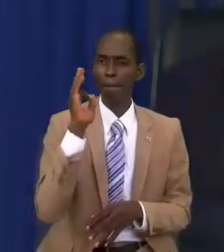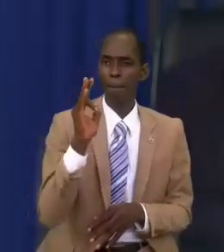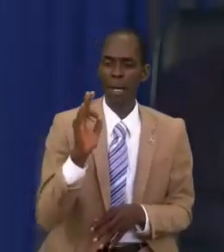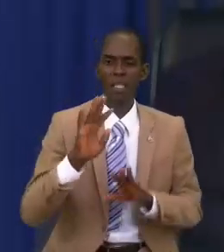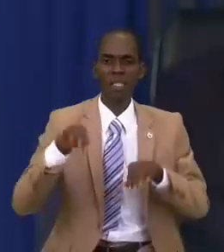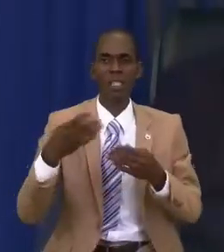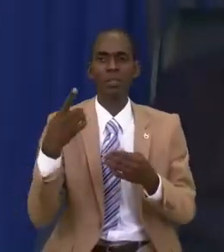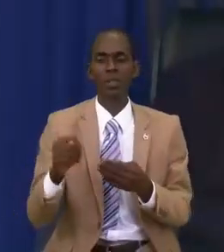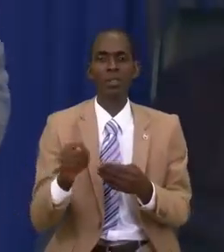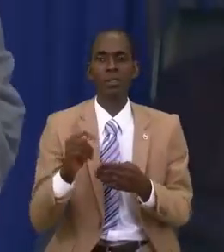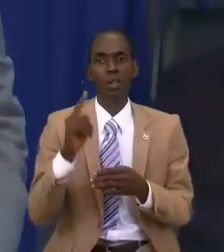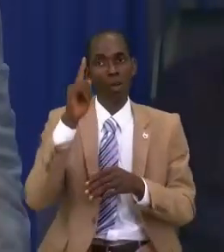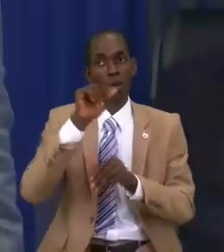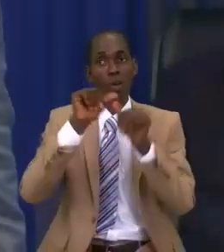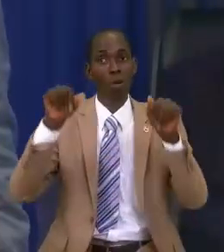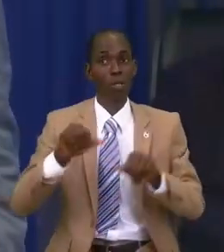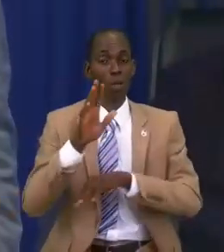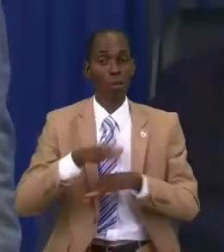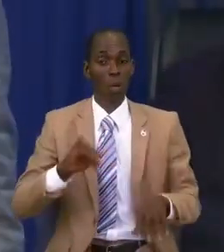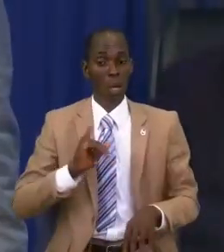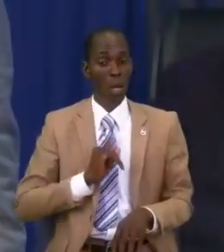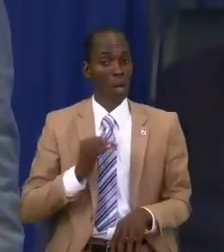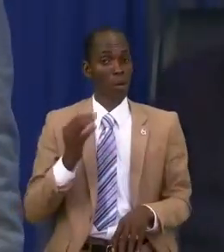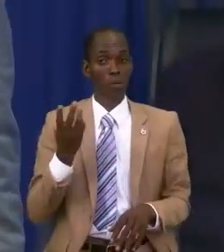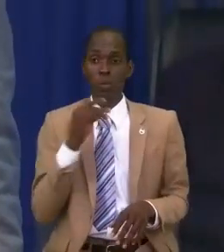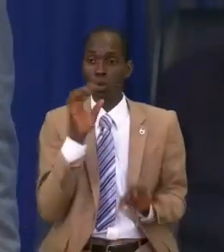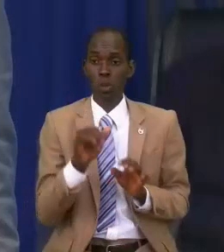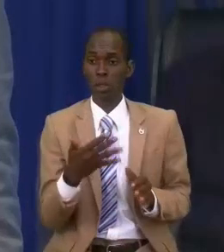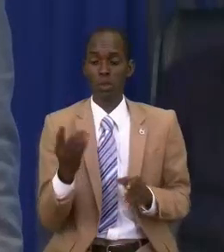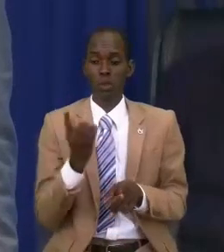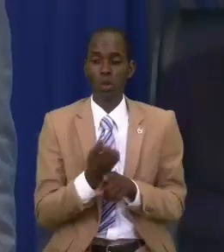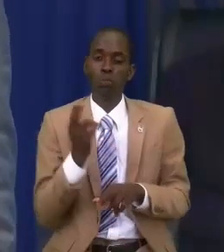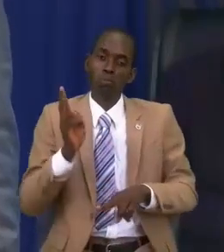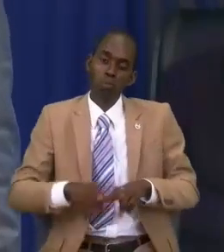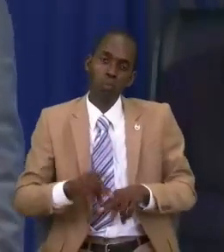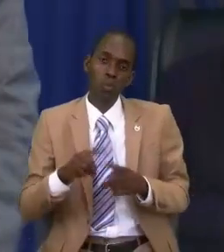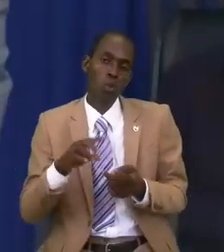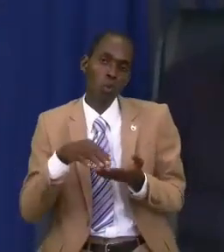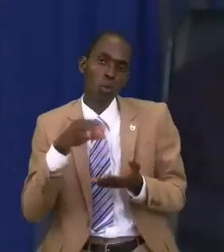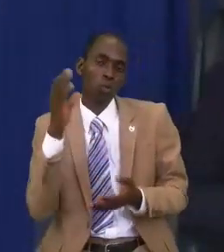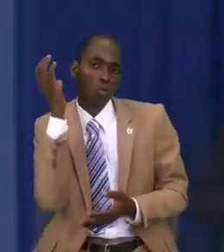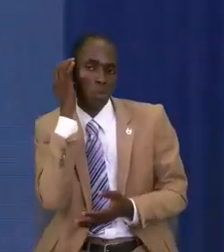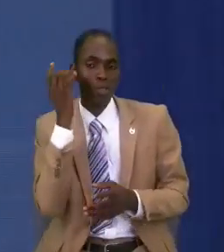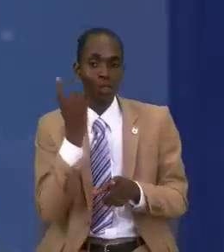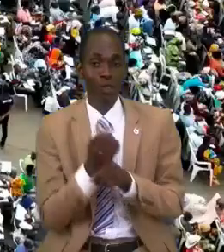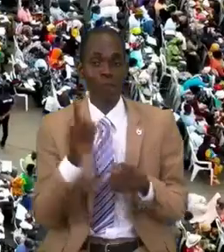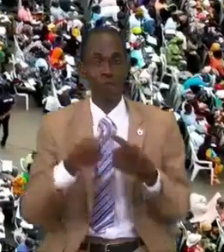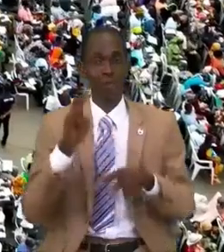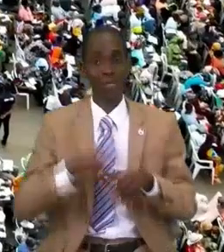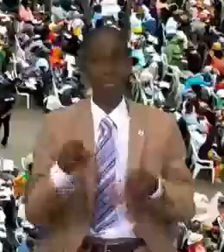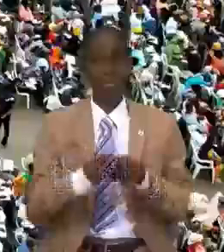be part of the meeting, to sit like you're sitting and to hear what was going on. And